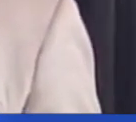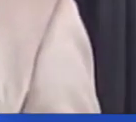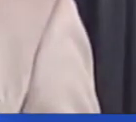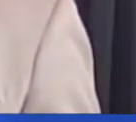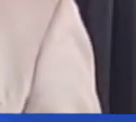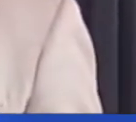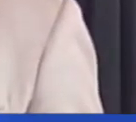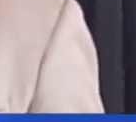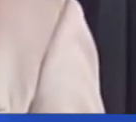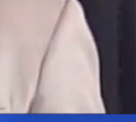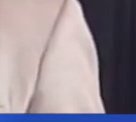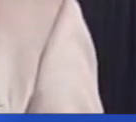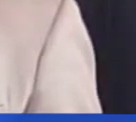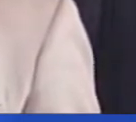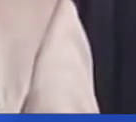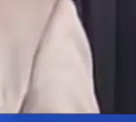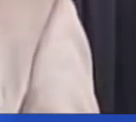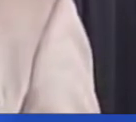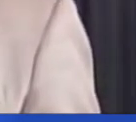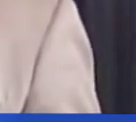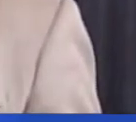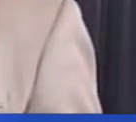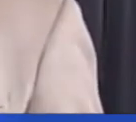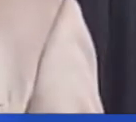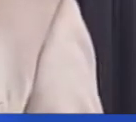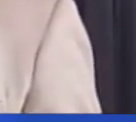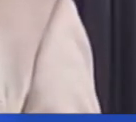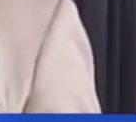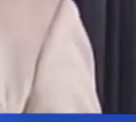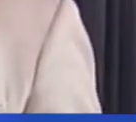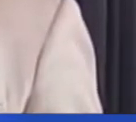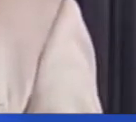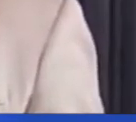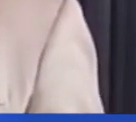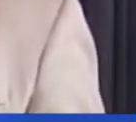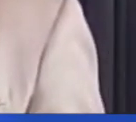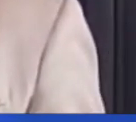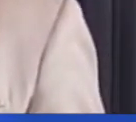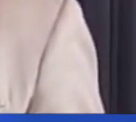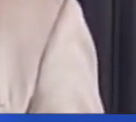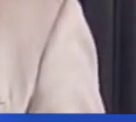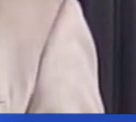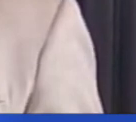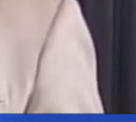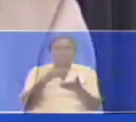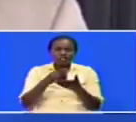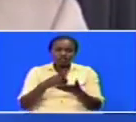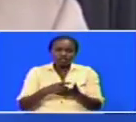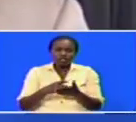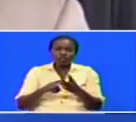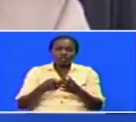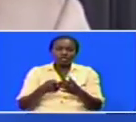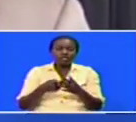Health, that they will be handled during the harmonized collective bargaining agreement that is going to be negotiated